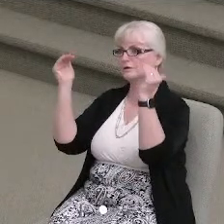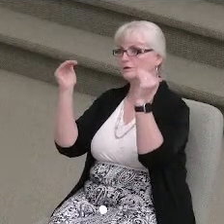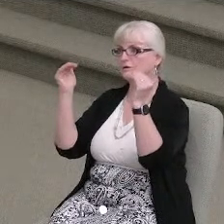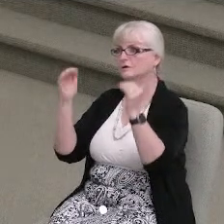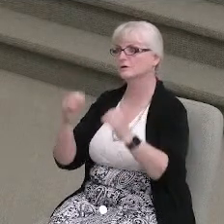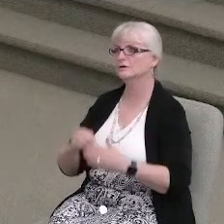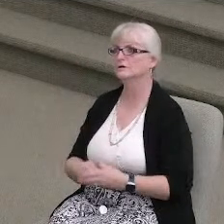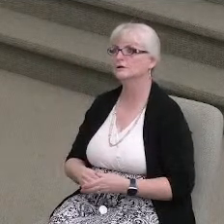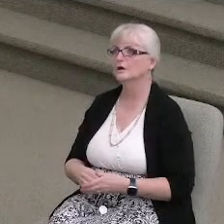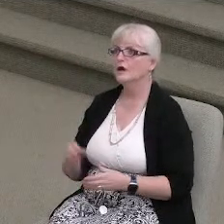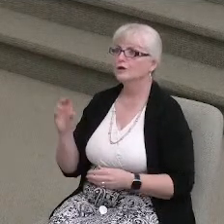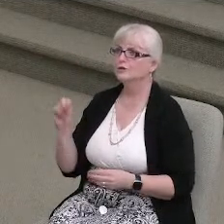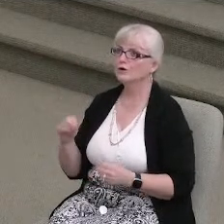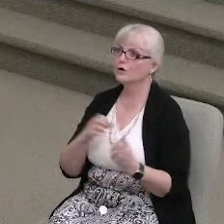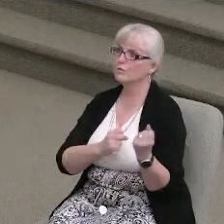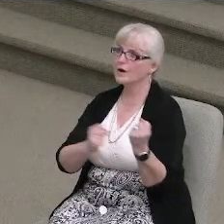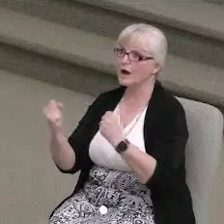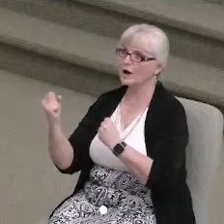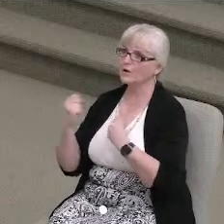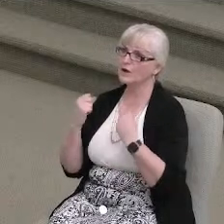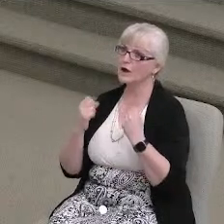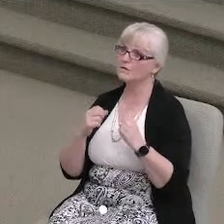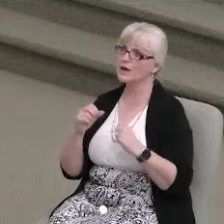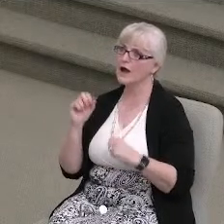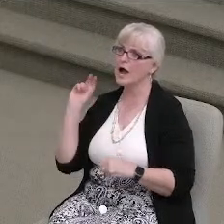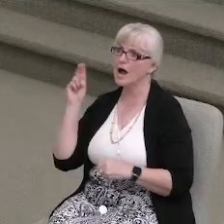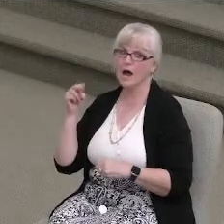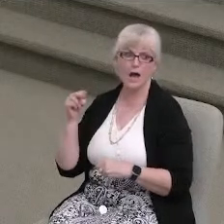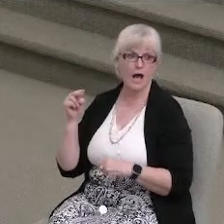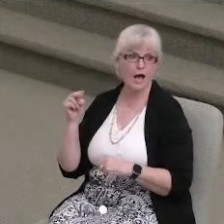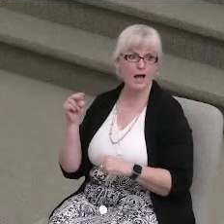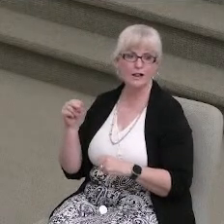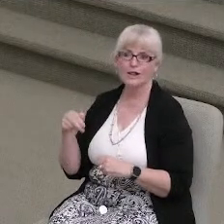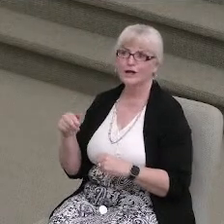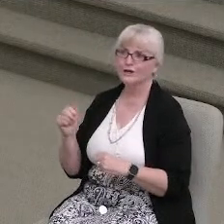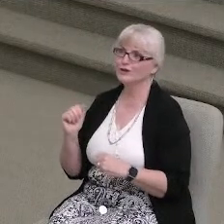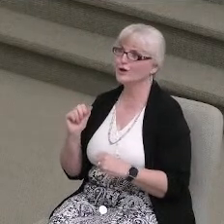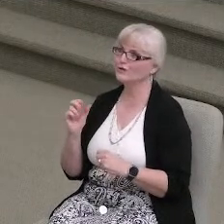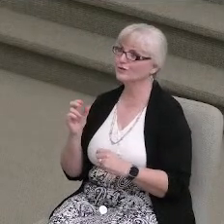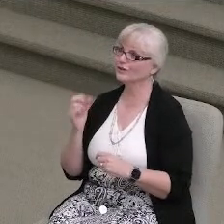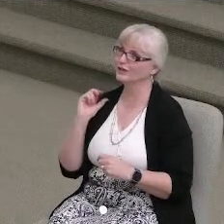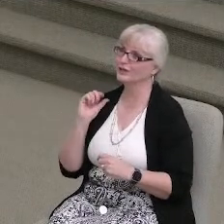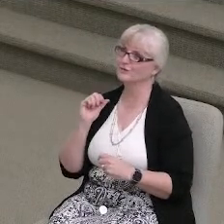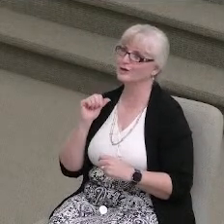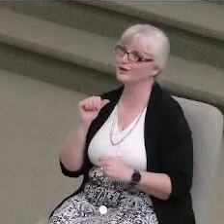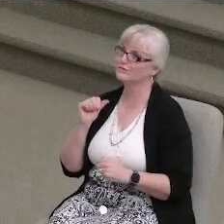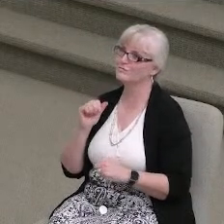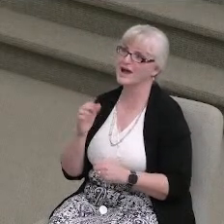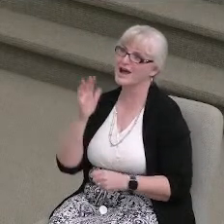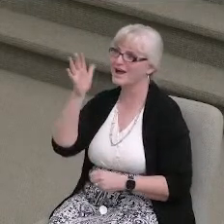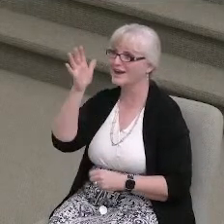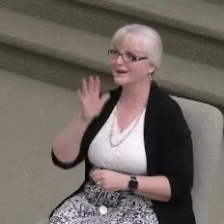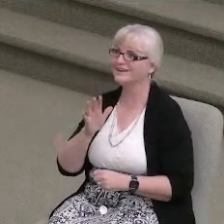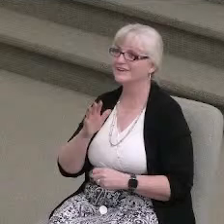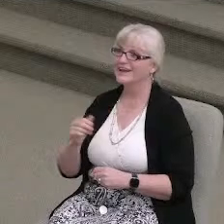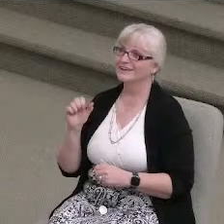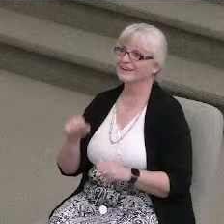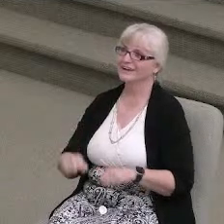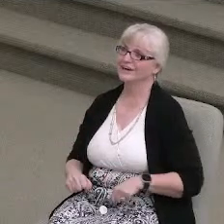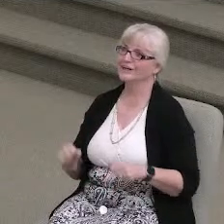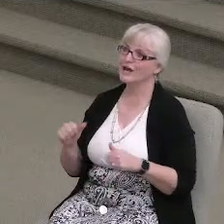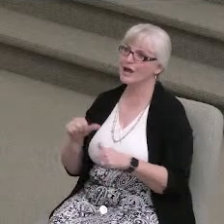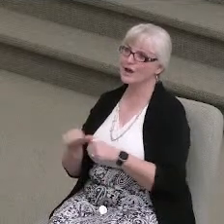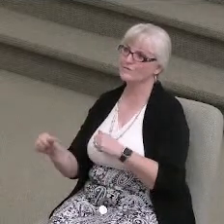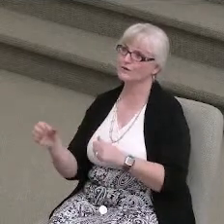destiny. No power of hell, no scheme of man